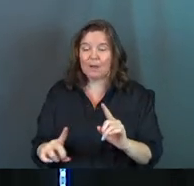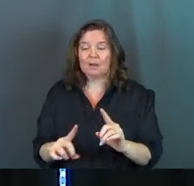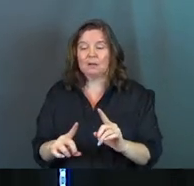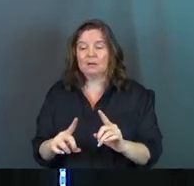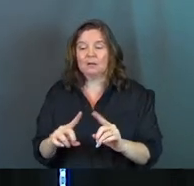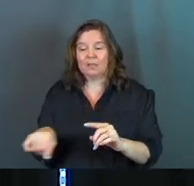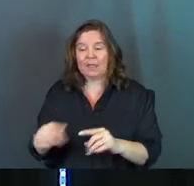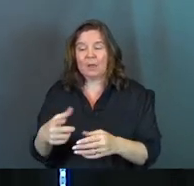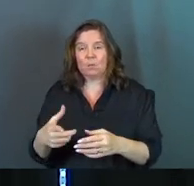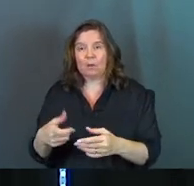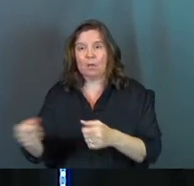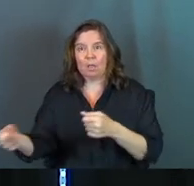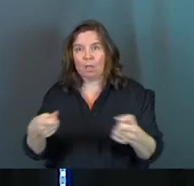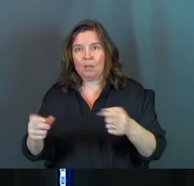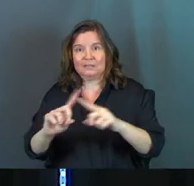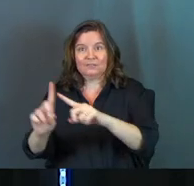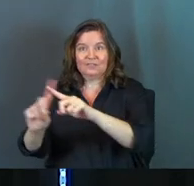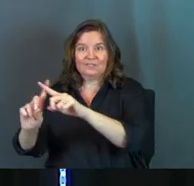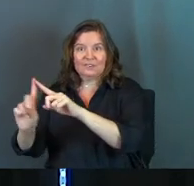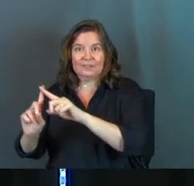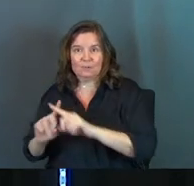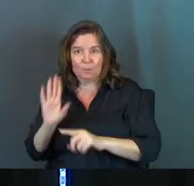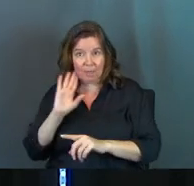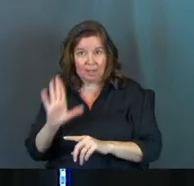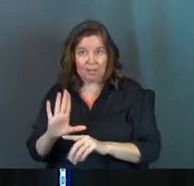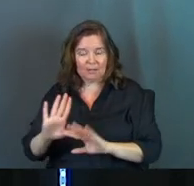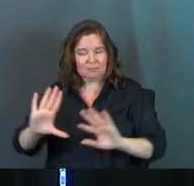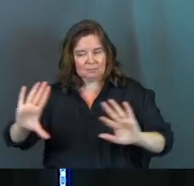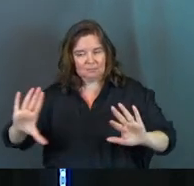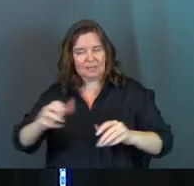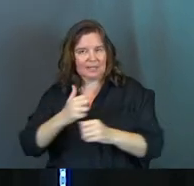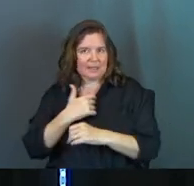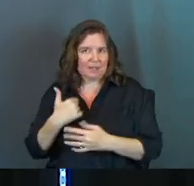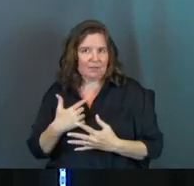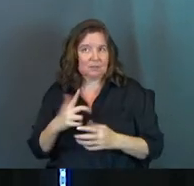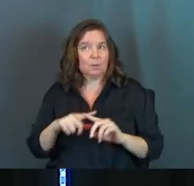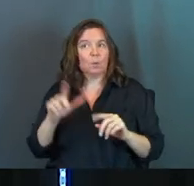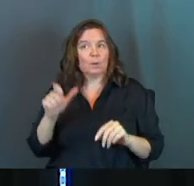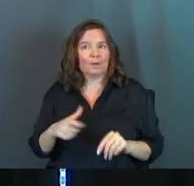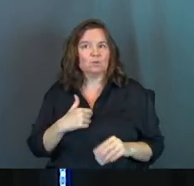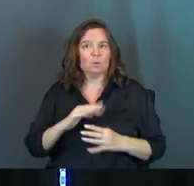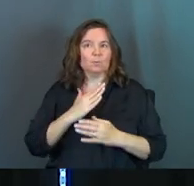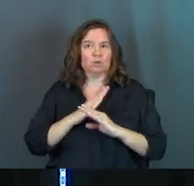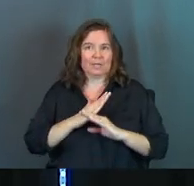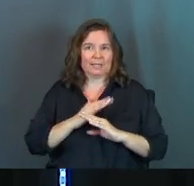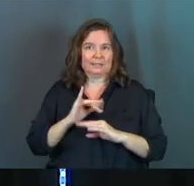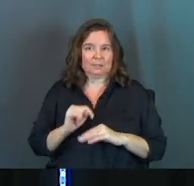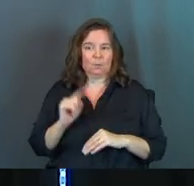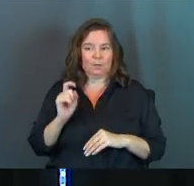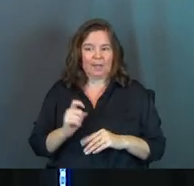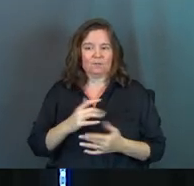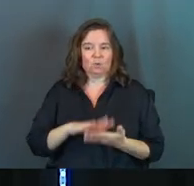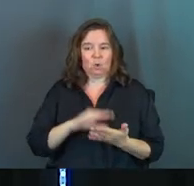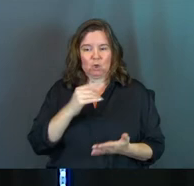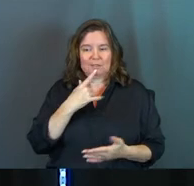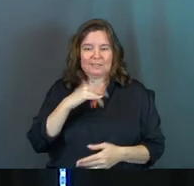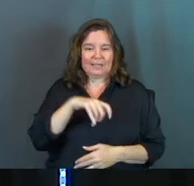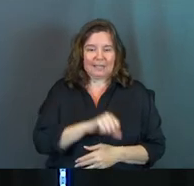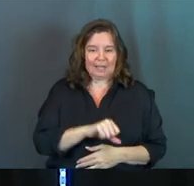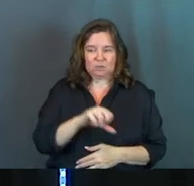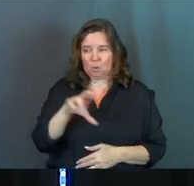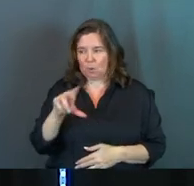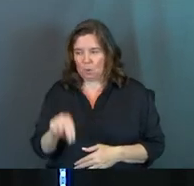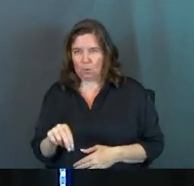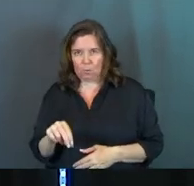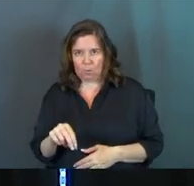just to not care, they're going to try to pull us in different directions, right? Because they love us. They want to be around us. But we have to protect it. We have to learn to say yes to no.